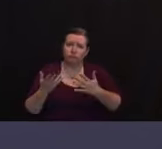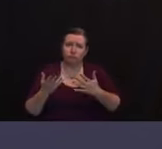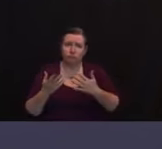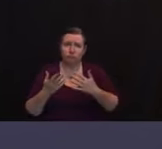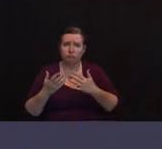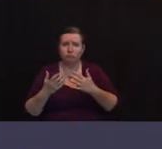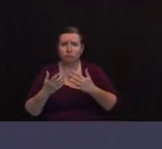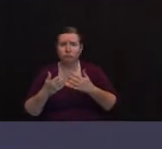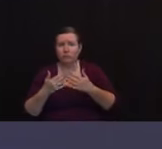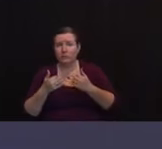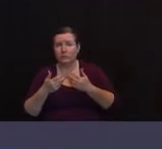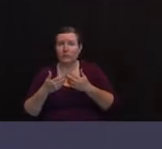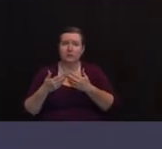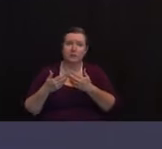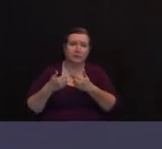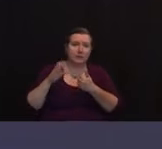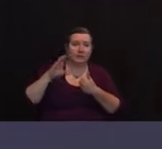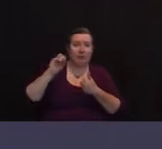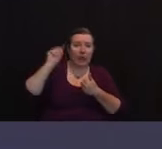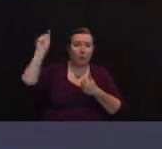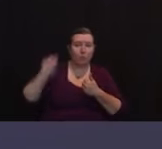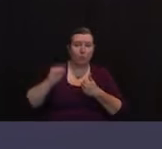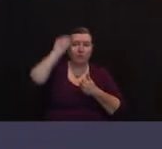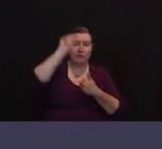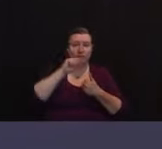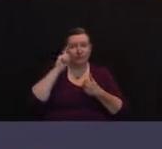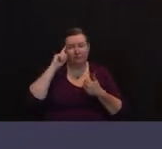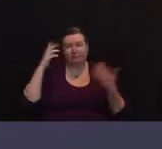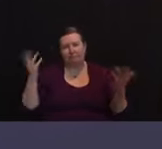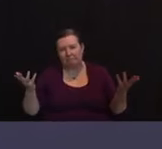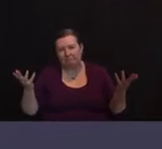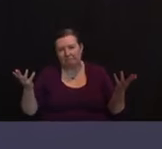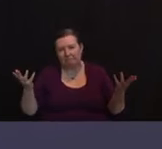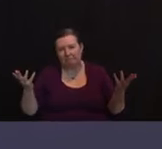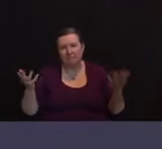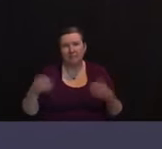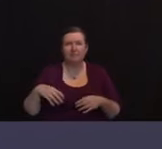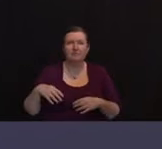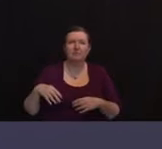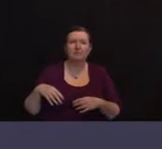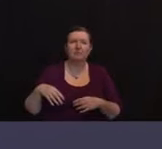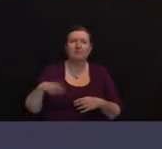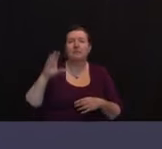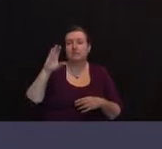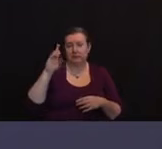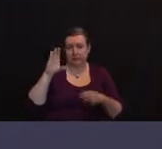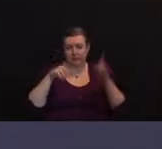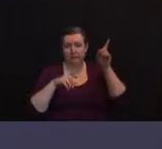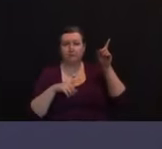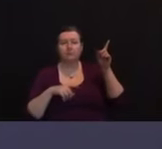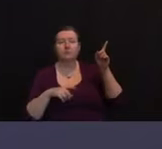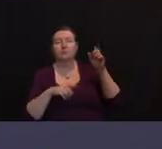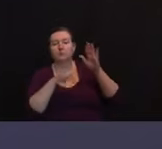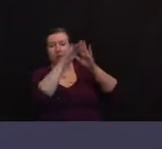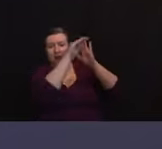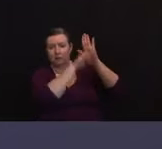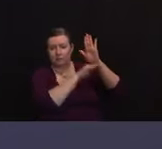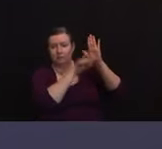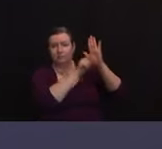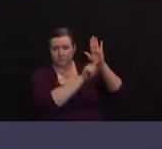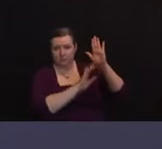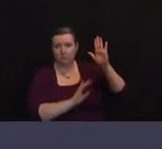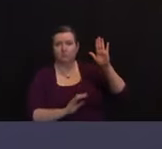CDC guidelines, yeah, I think we will continue. We've been following them as a health matter quite adherently. So I think on the health